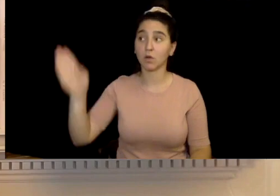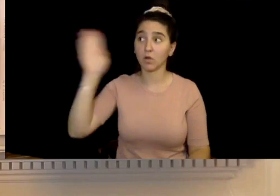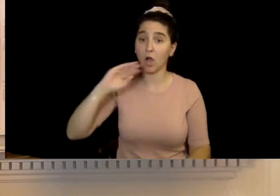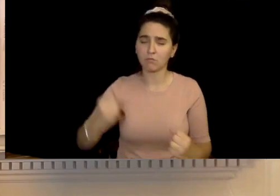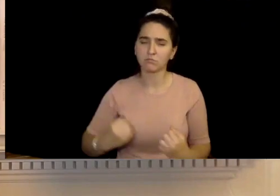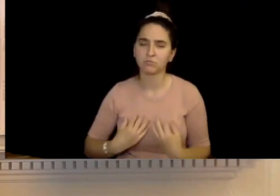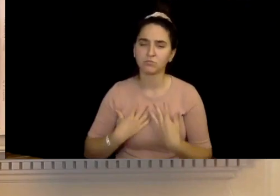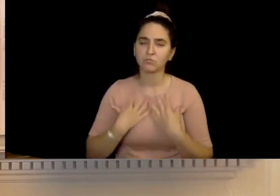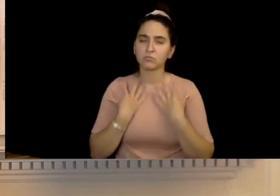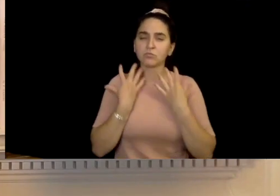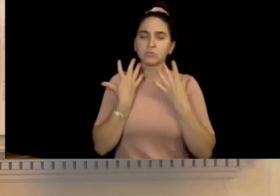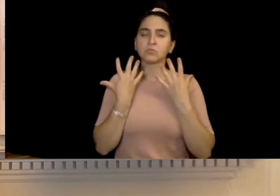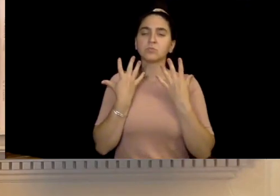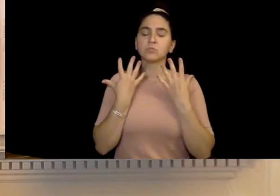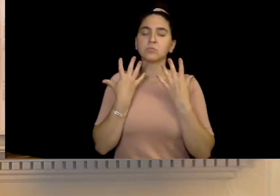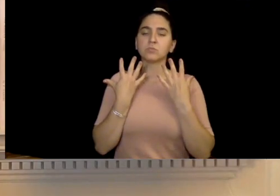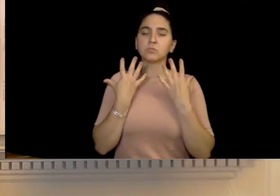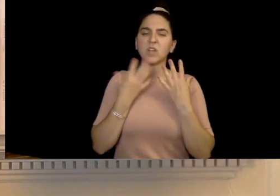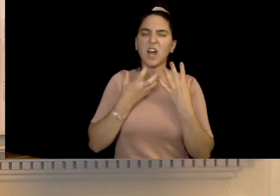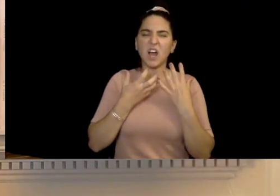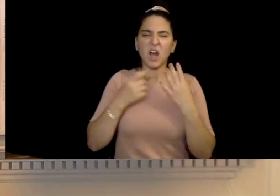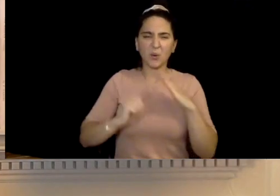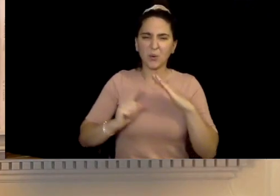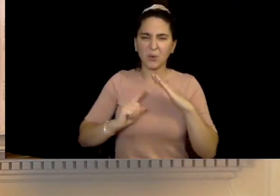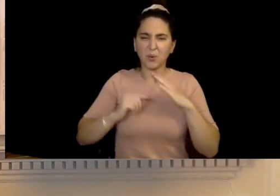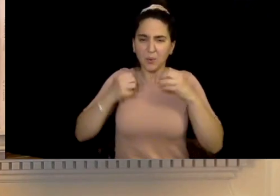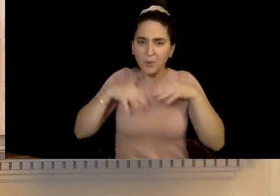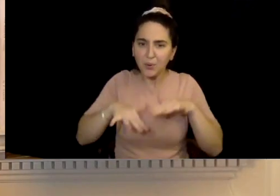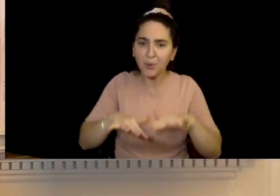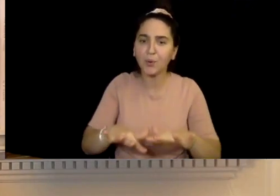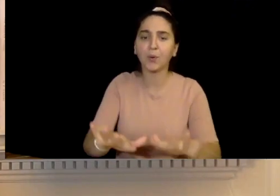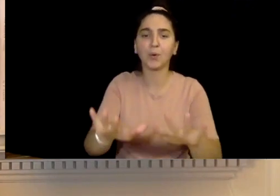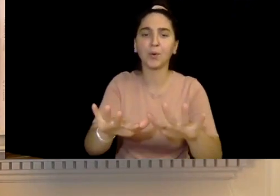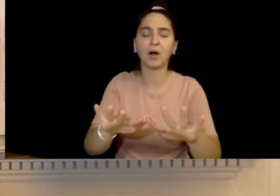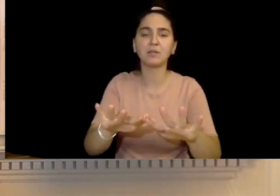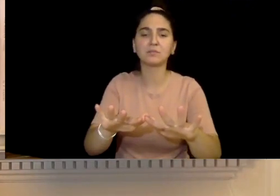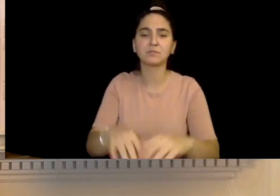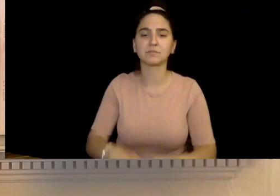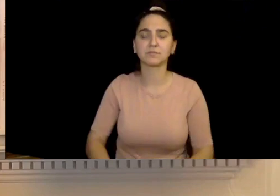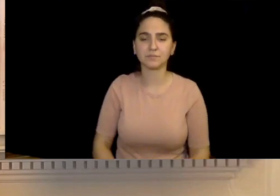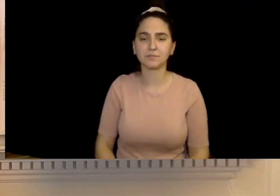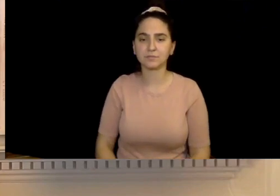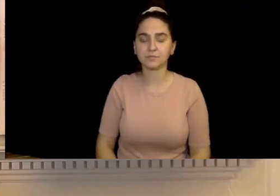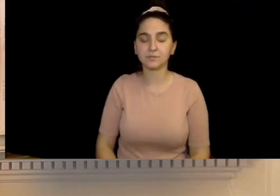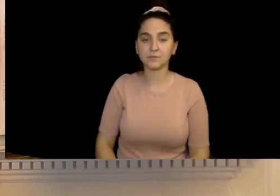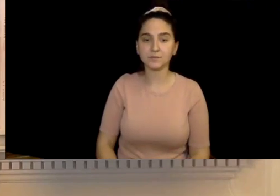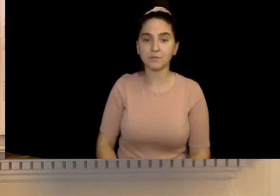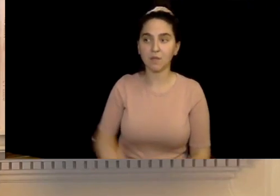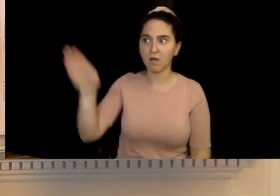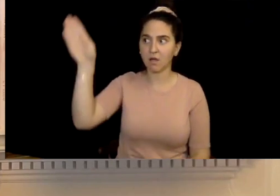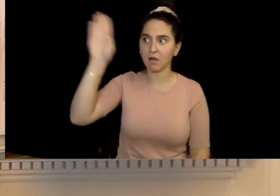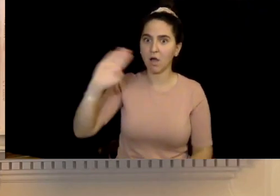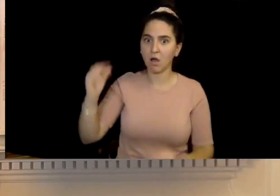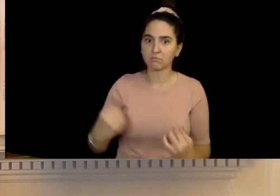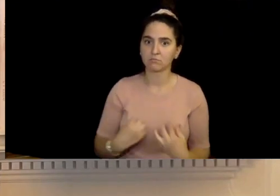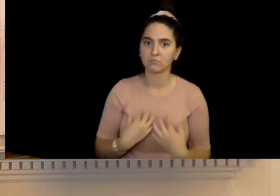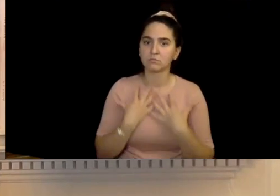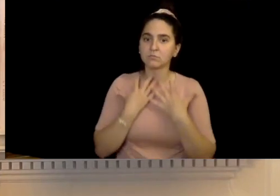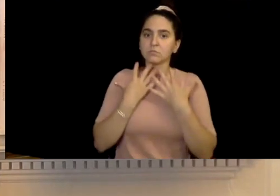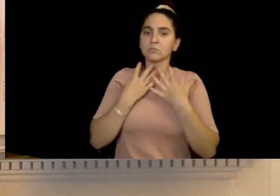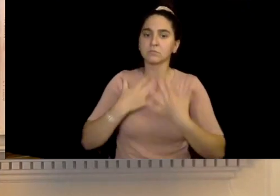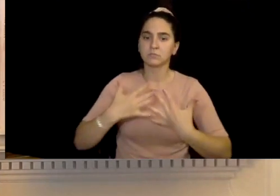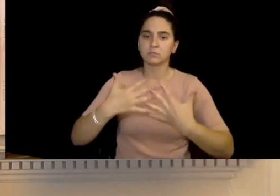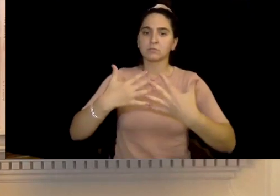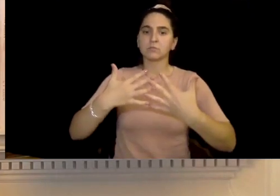Breathe in the breath of God and breathe out your anxiety. Breathe in God's